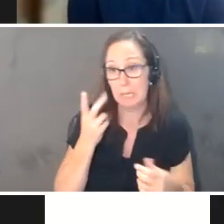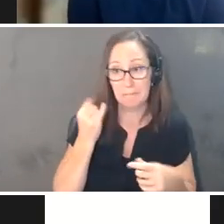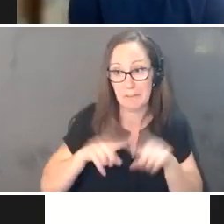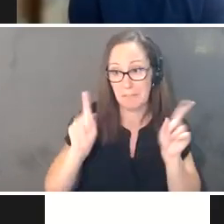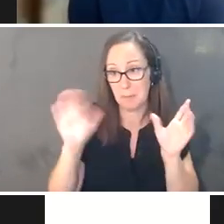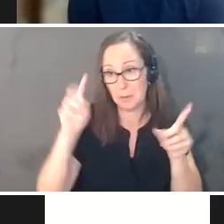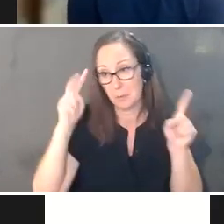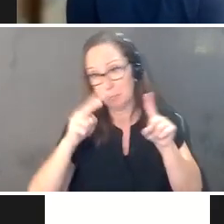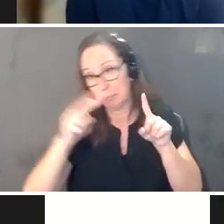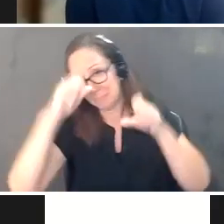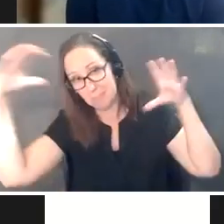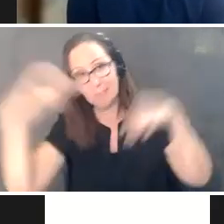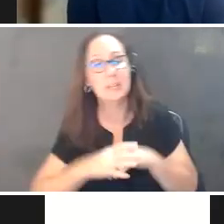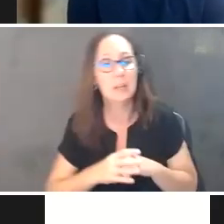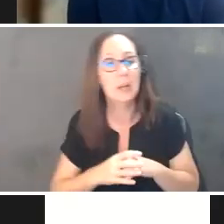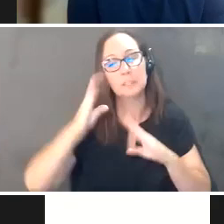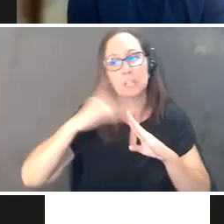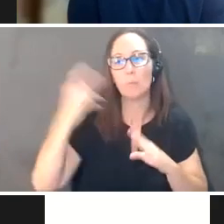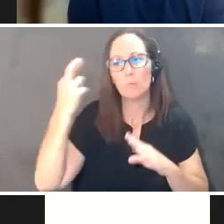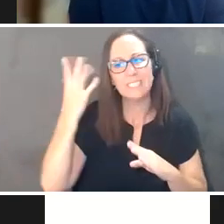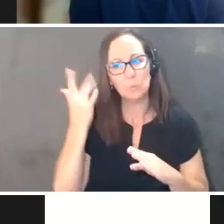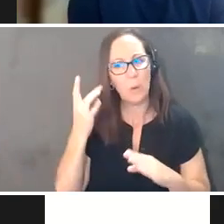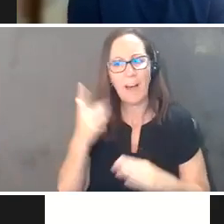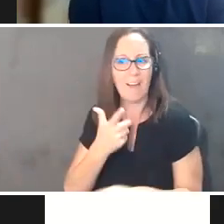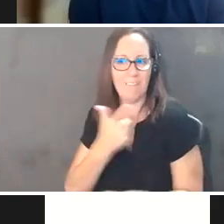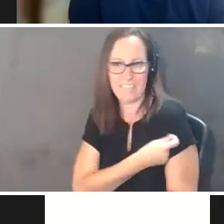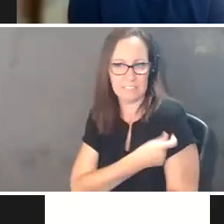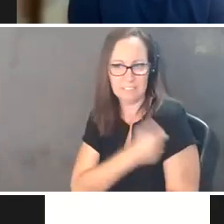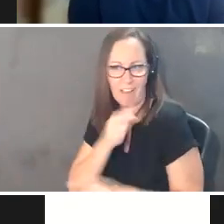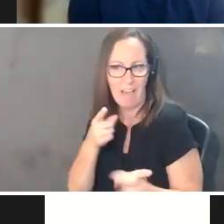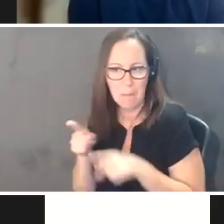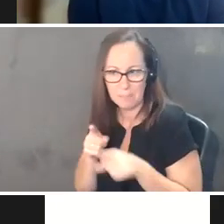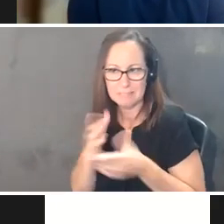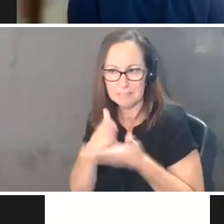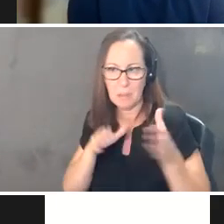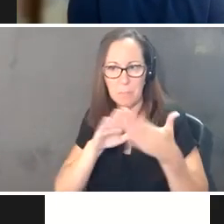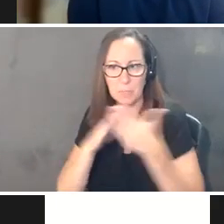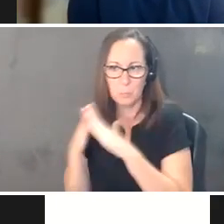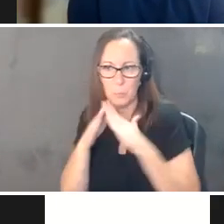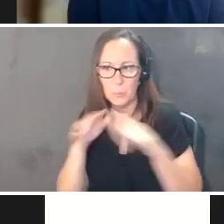So let's review why some top reasons people are not getting vaccinated in our community. So let's go to the next slide.